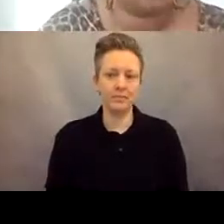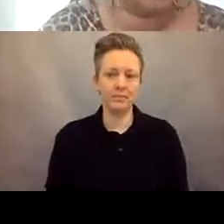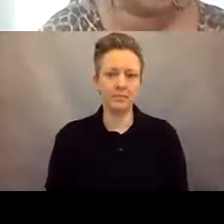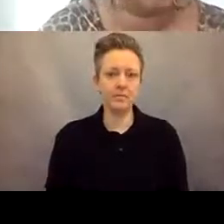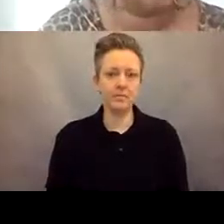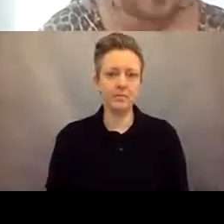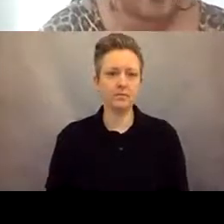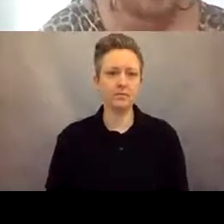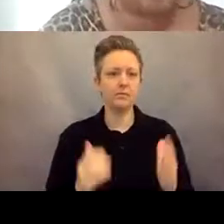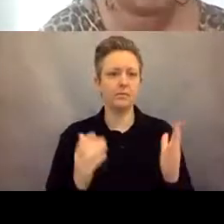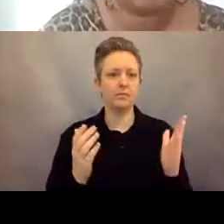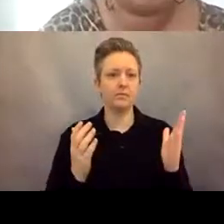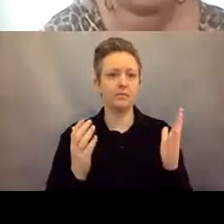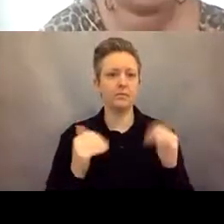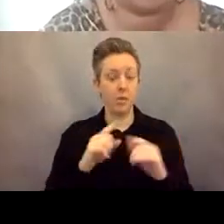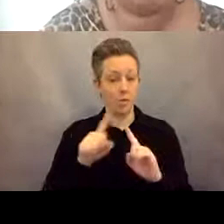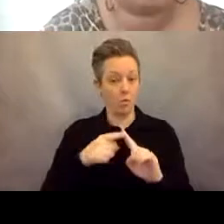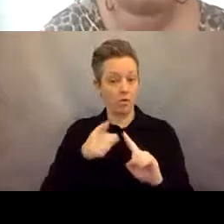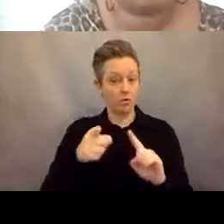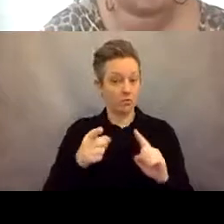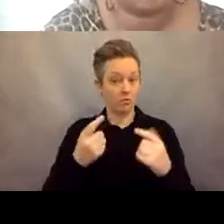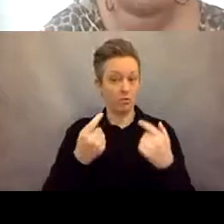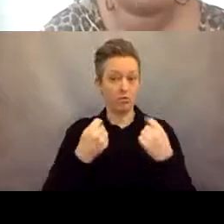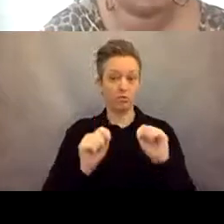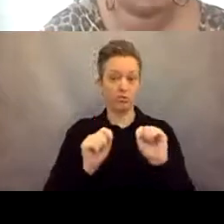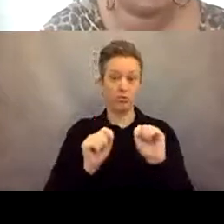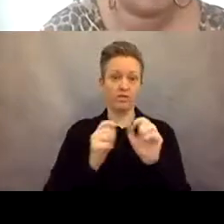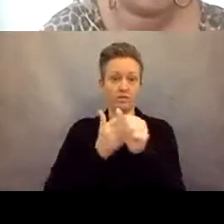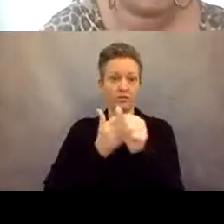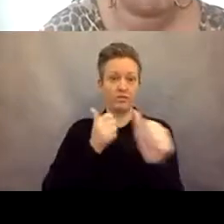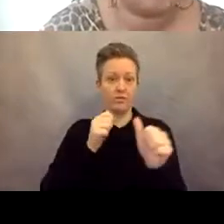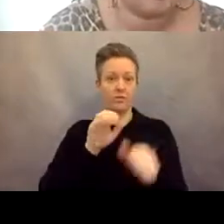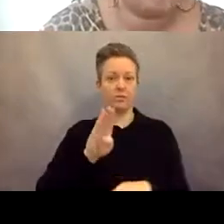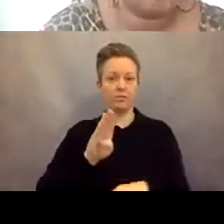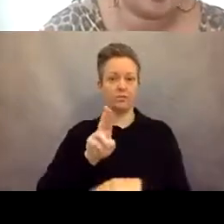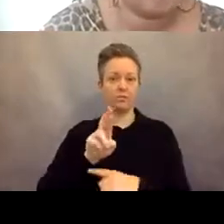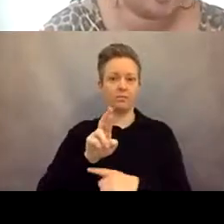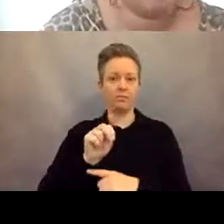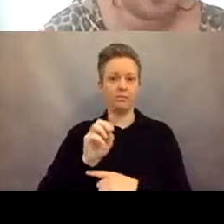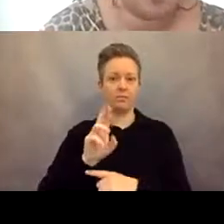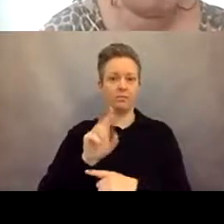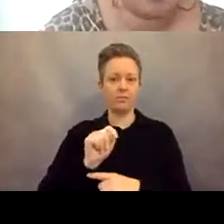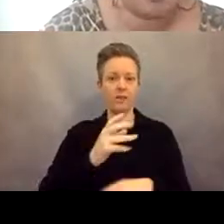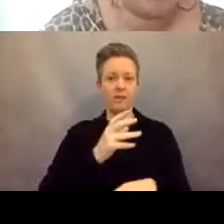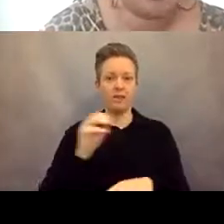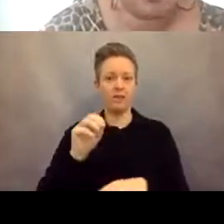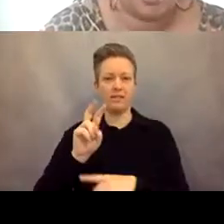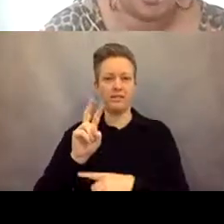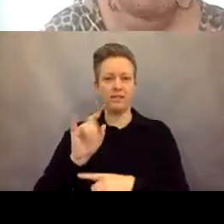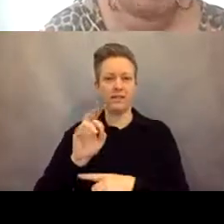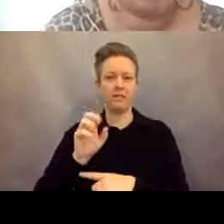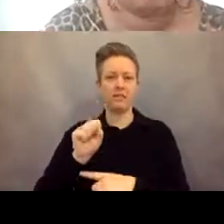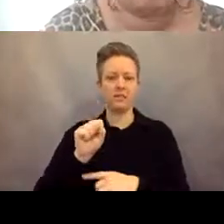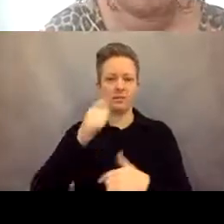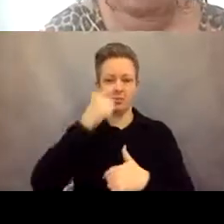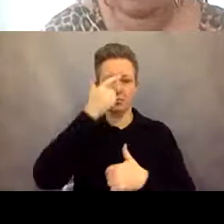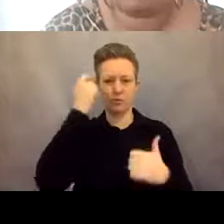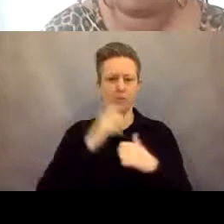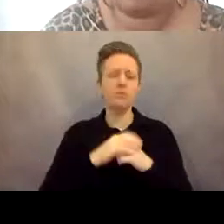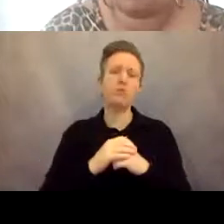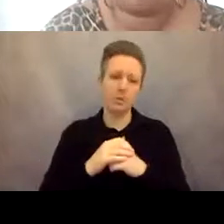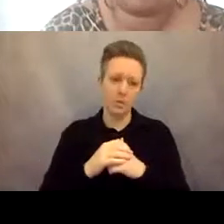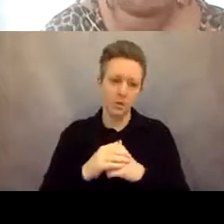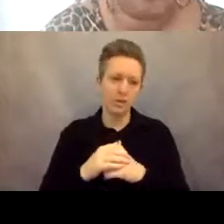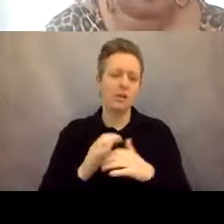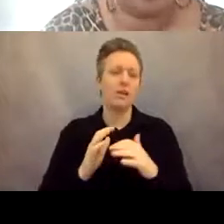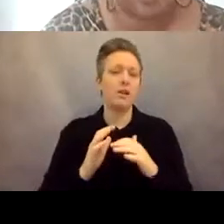about when you're trying to prevent vicarious trauma and burnout is to keep a safety plan in mind. So as much as we might